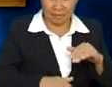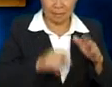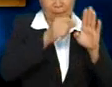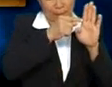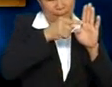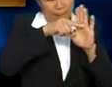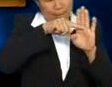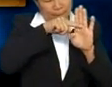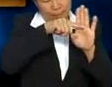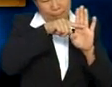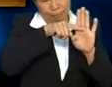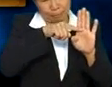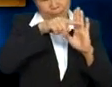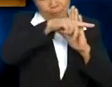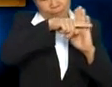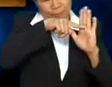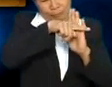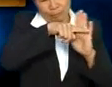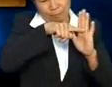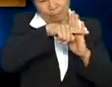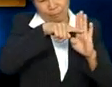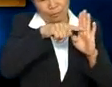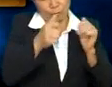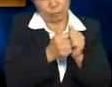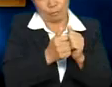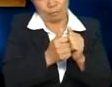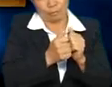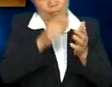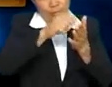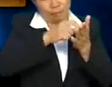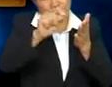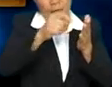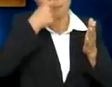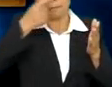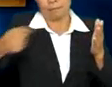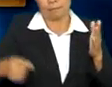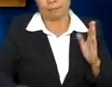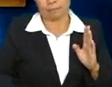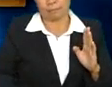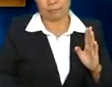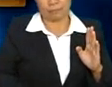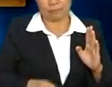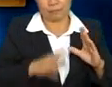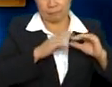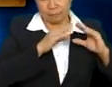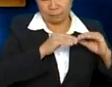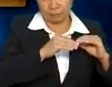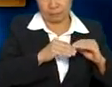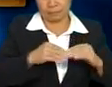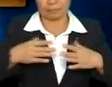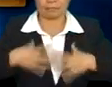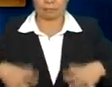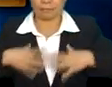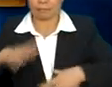Then mark the water level in each beaker with a marker pen. A sponge, a piece